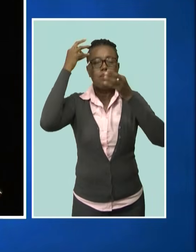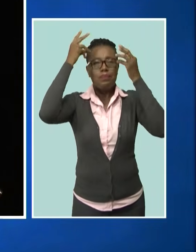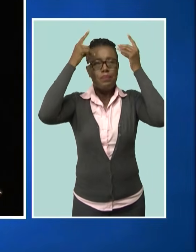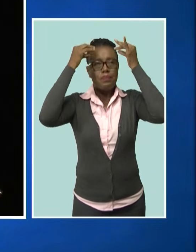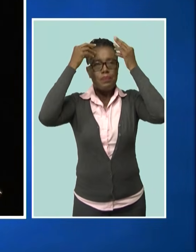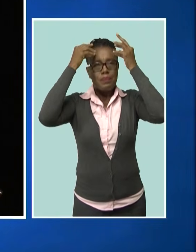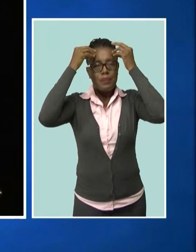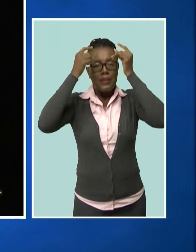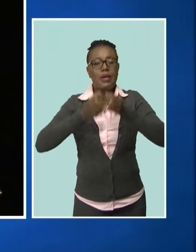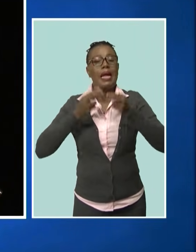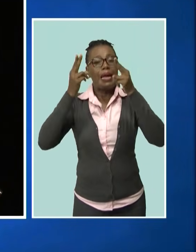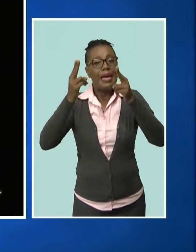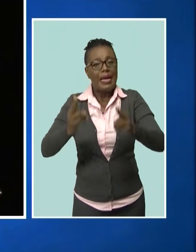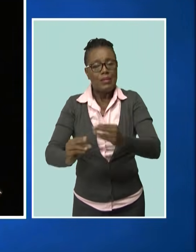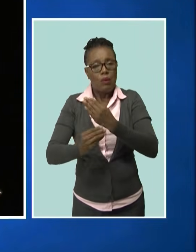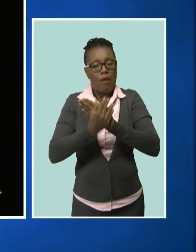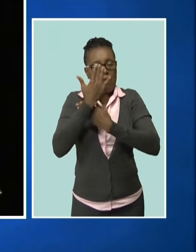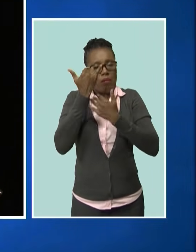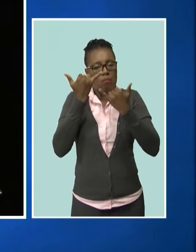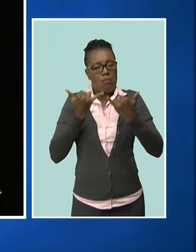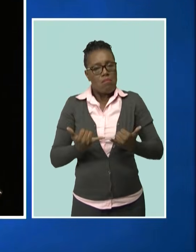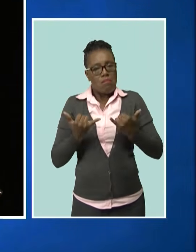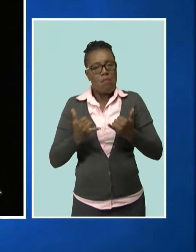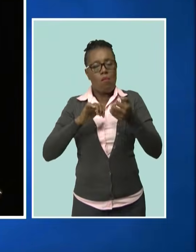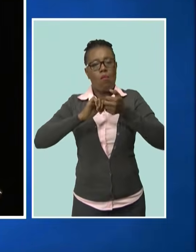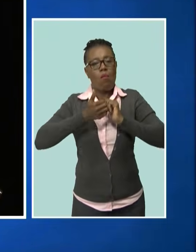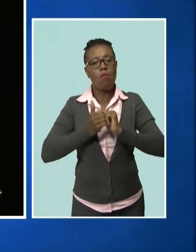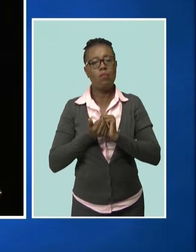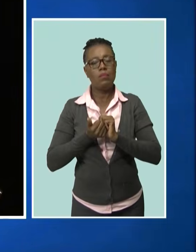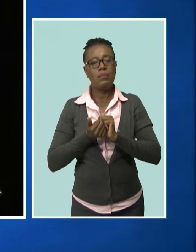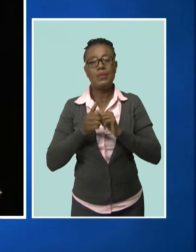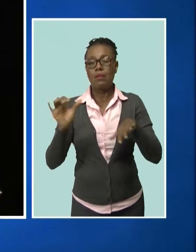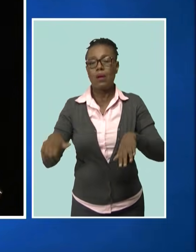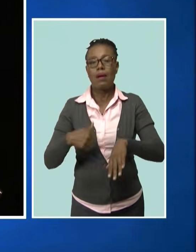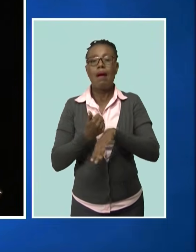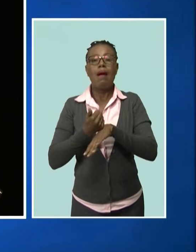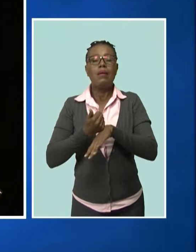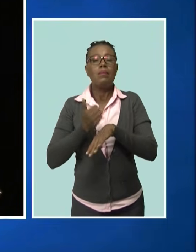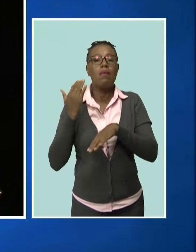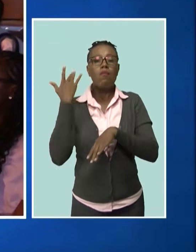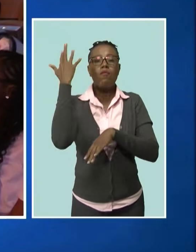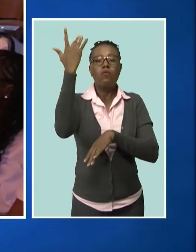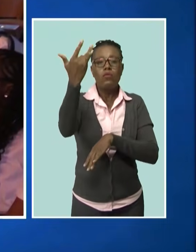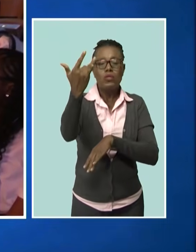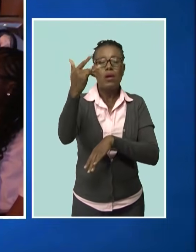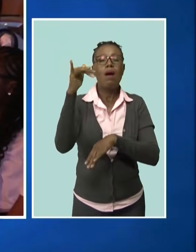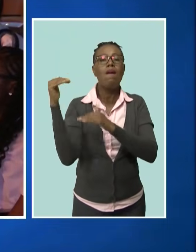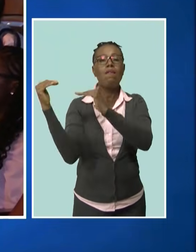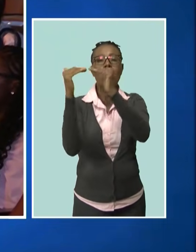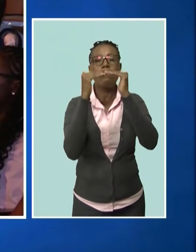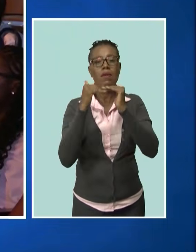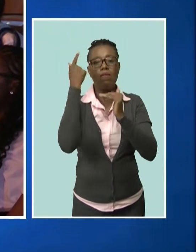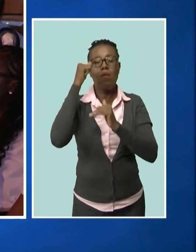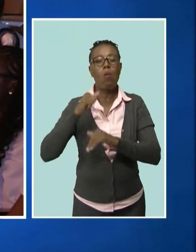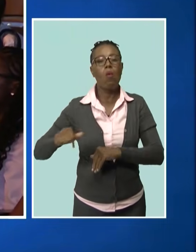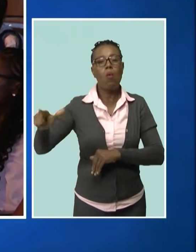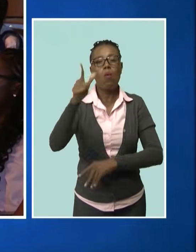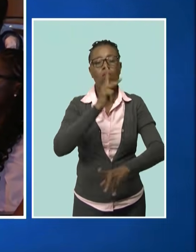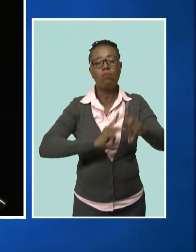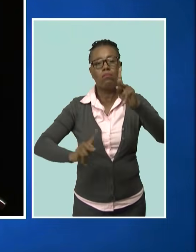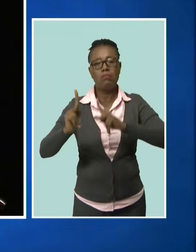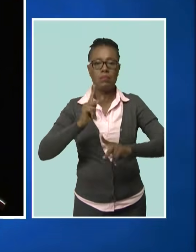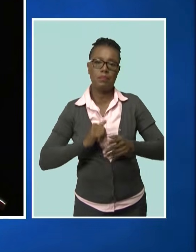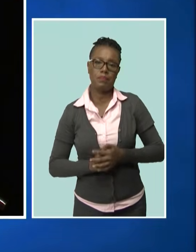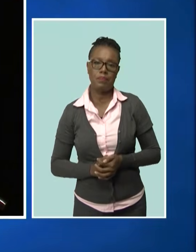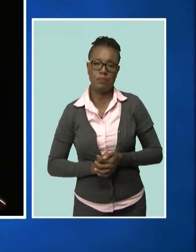history affects our present and how we can build a fairer future for everyone. Also addressing the audience was historian and Member